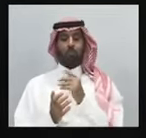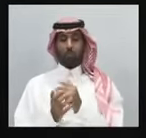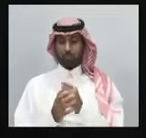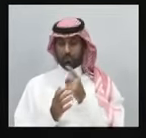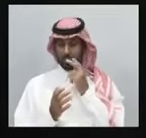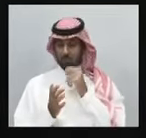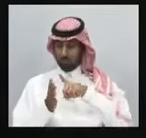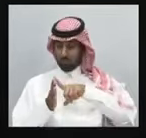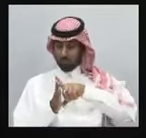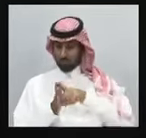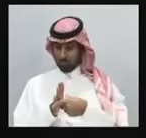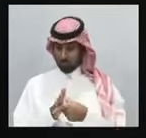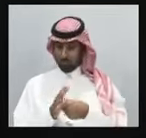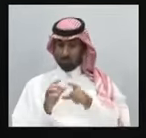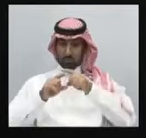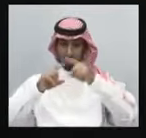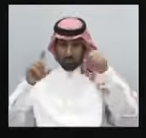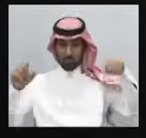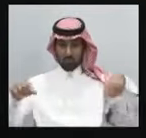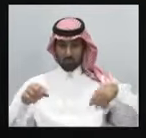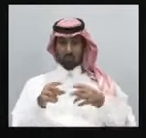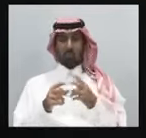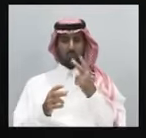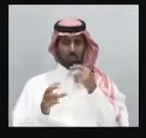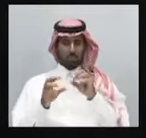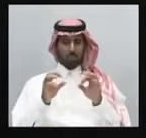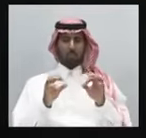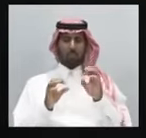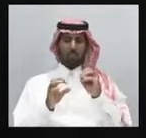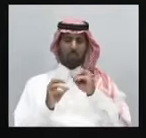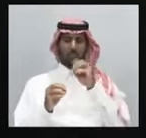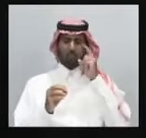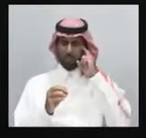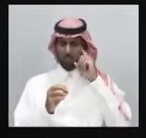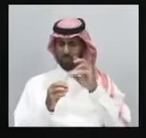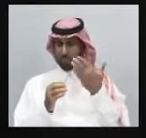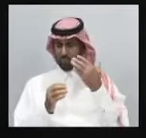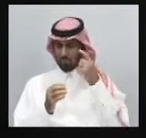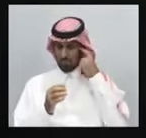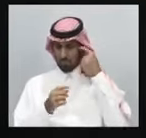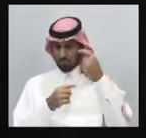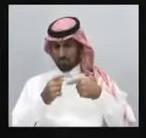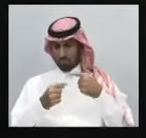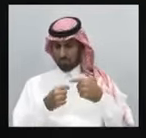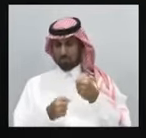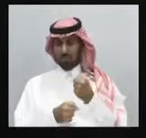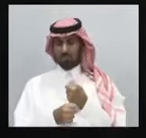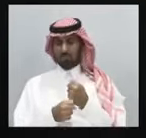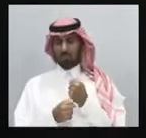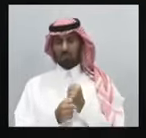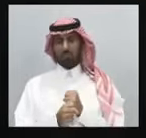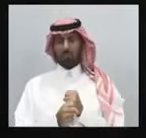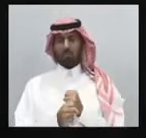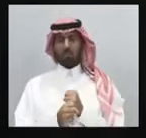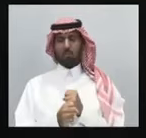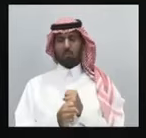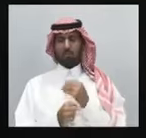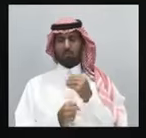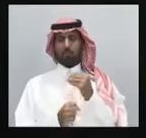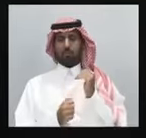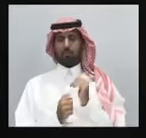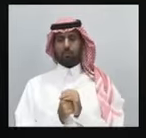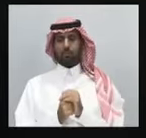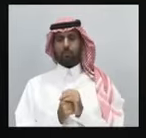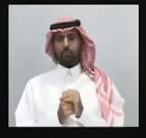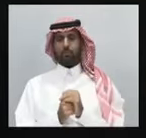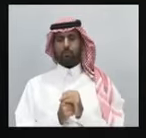an engineering intern because I like to try new things. I want to be part of building that community,